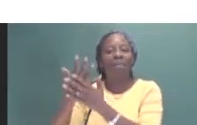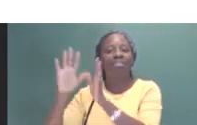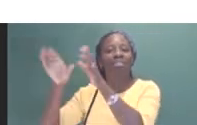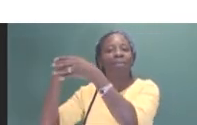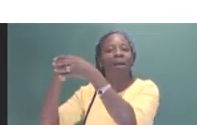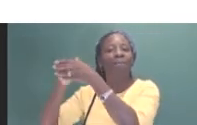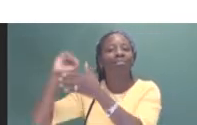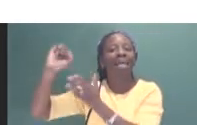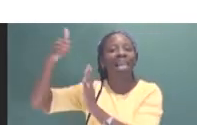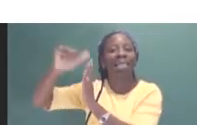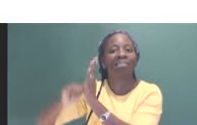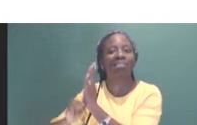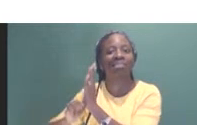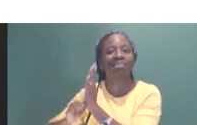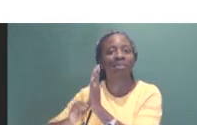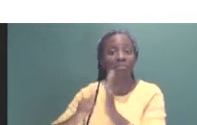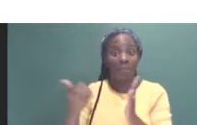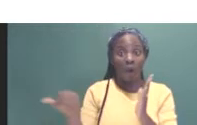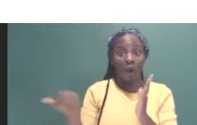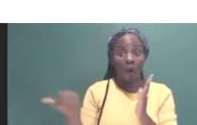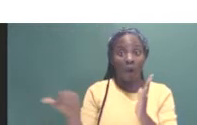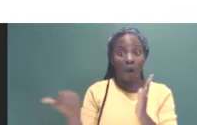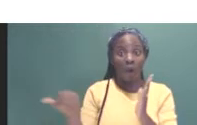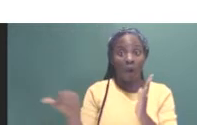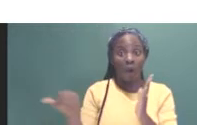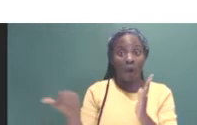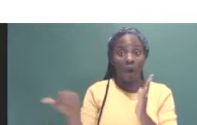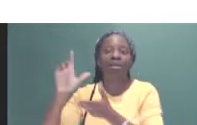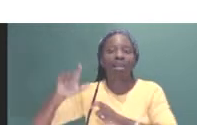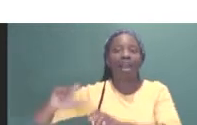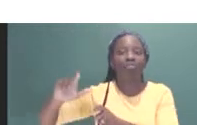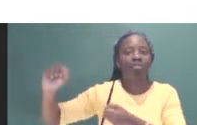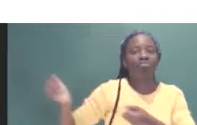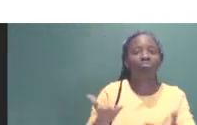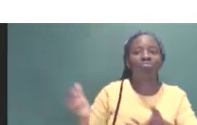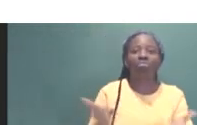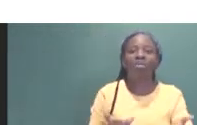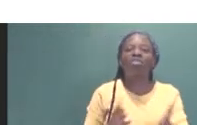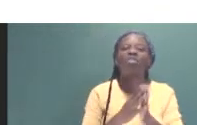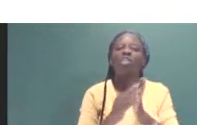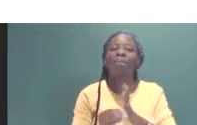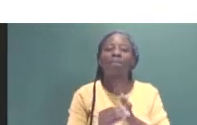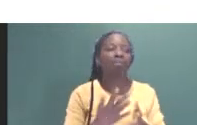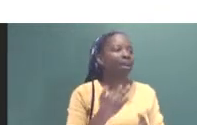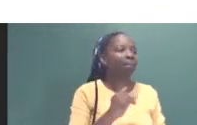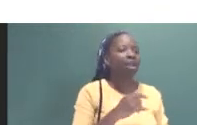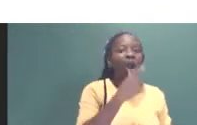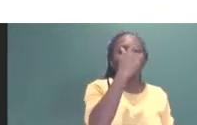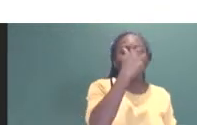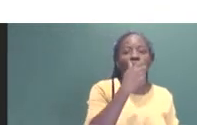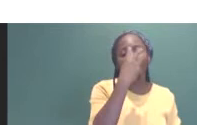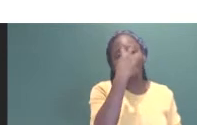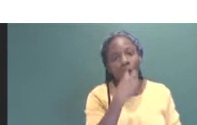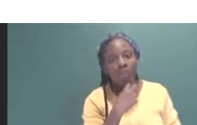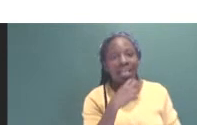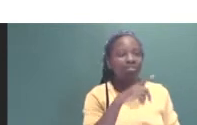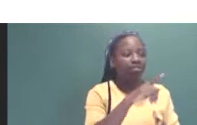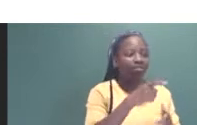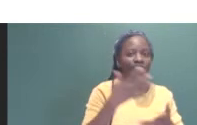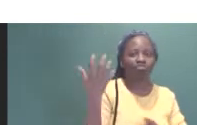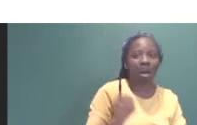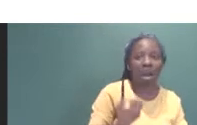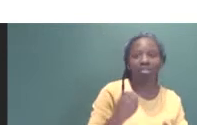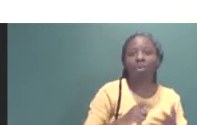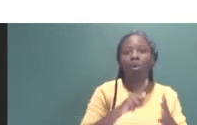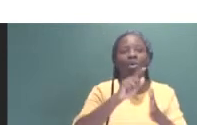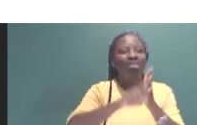So people who were already receiving either an old age grant or a disabled person's